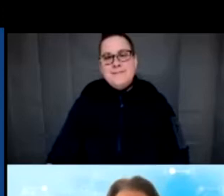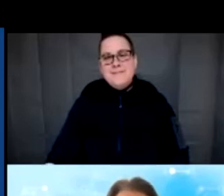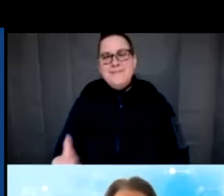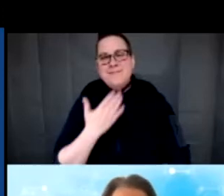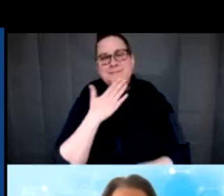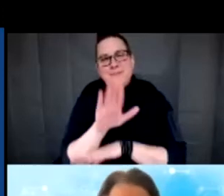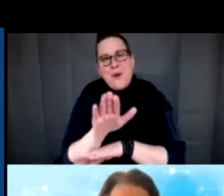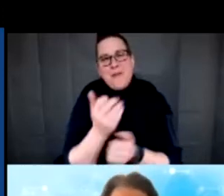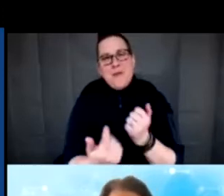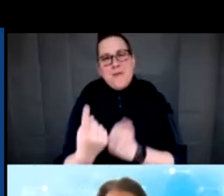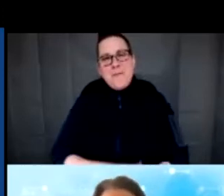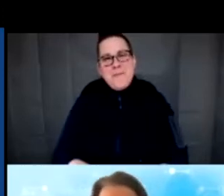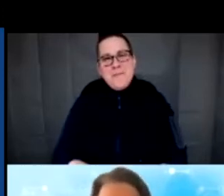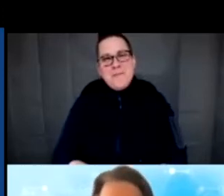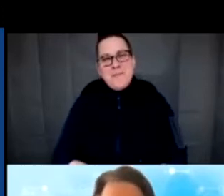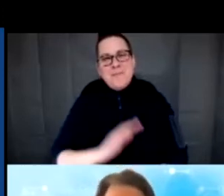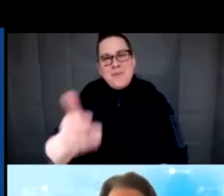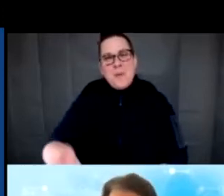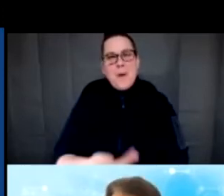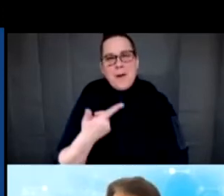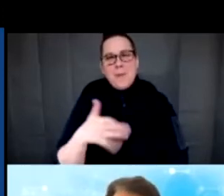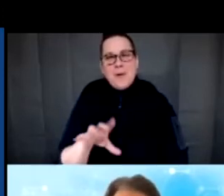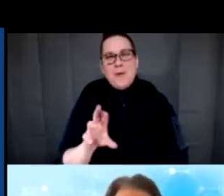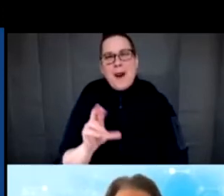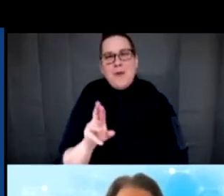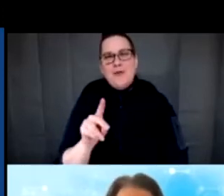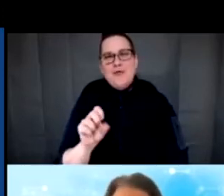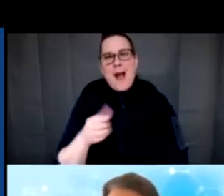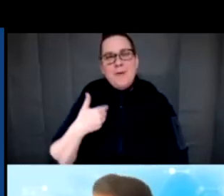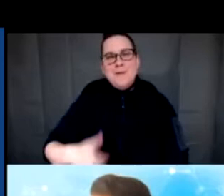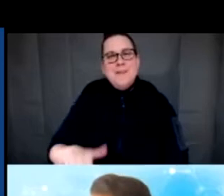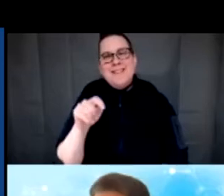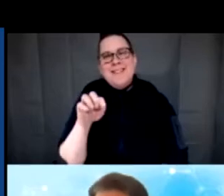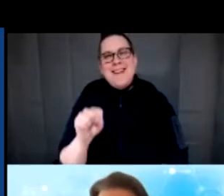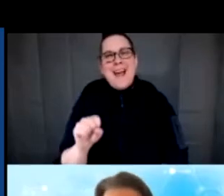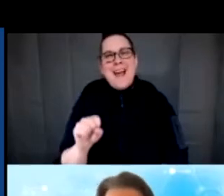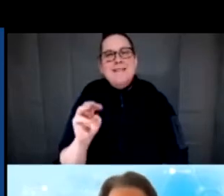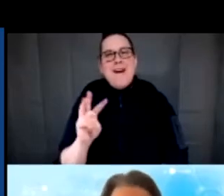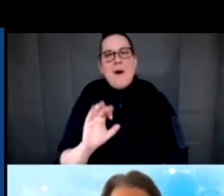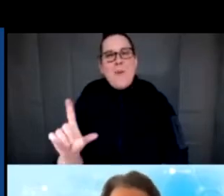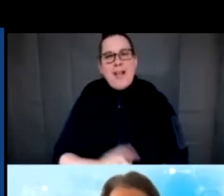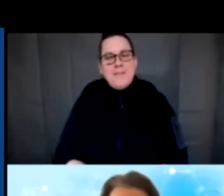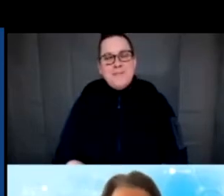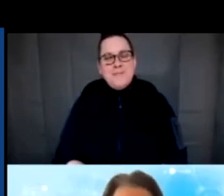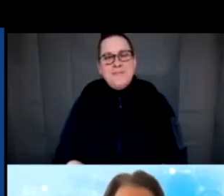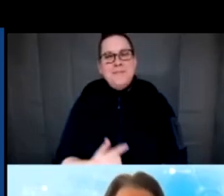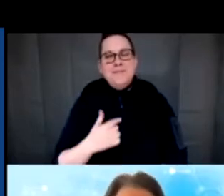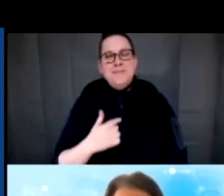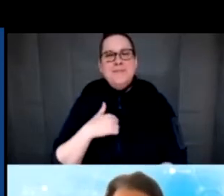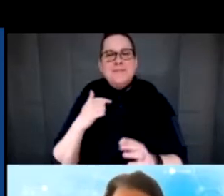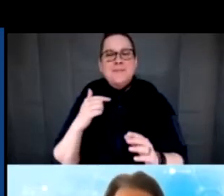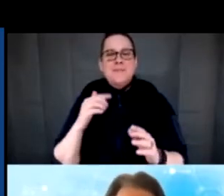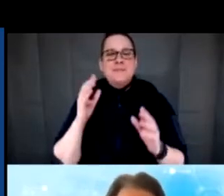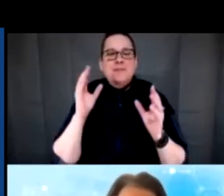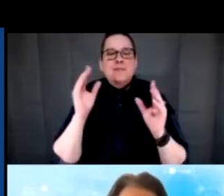Good afternoon, everybody, and welcome to Grand Rounds. My name is Yates Conwell. I'm a professor of psychiatry